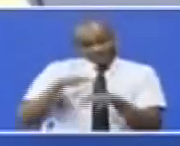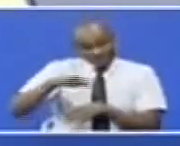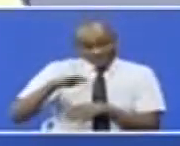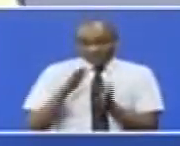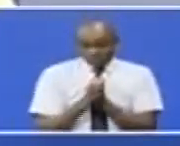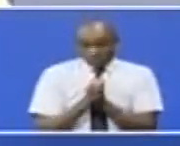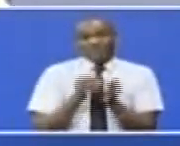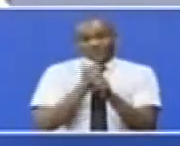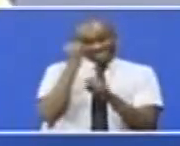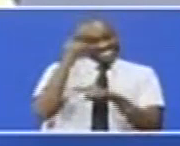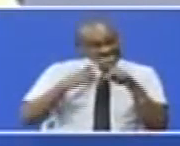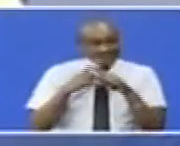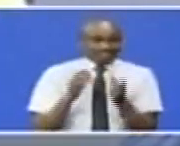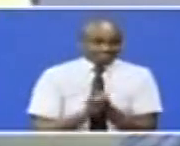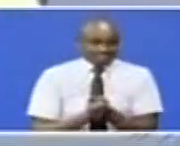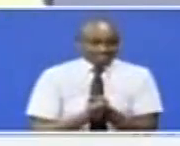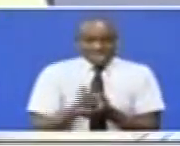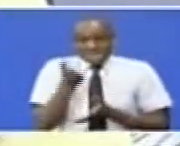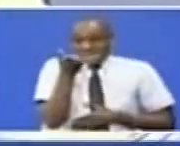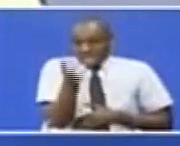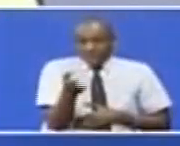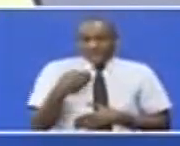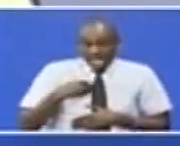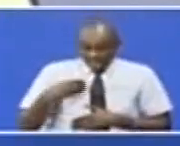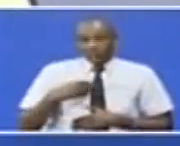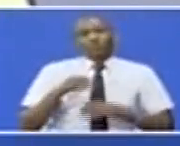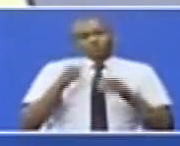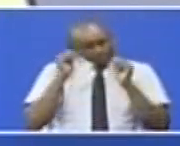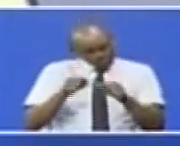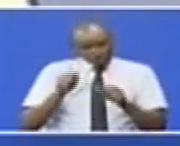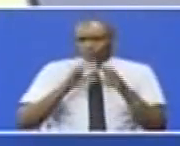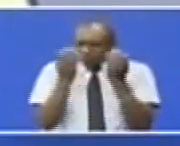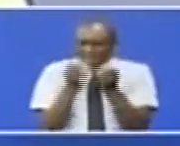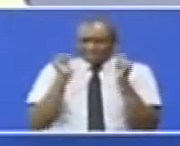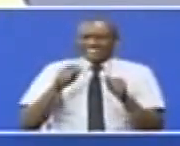the next 15 years. Moving towards a more sustainable world must be an